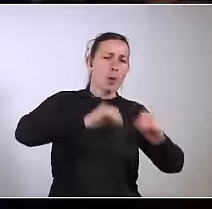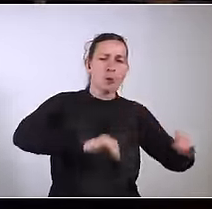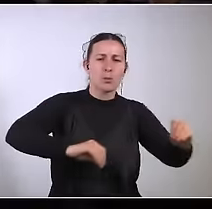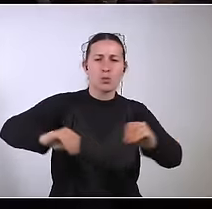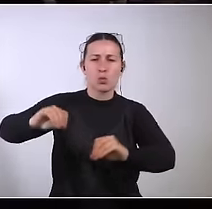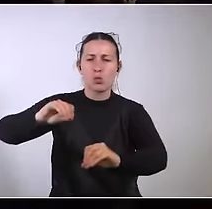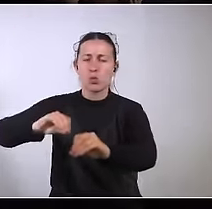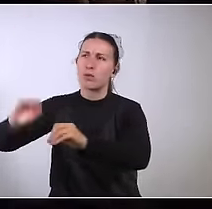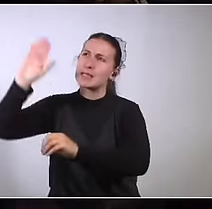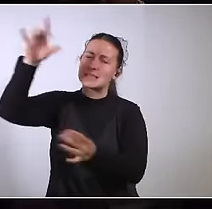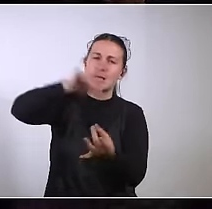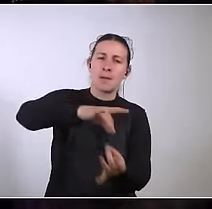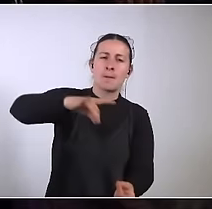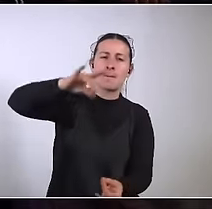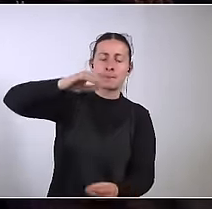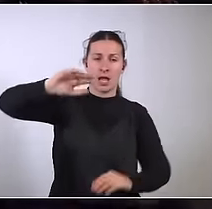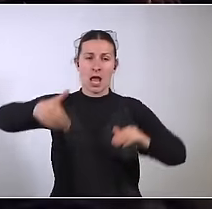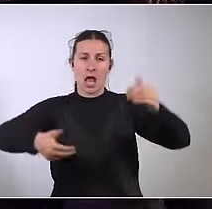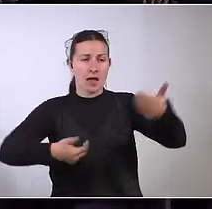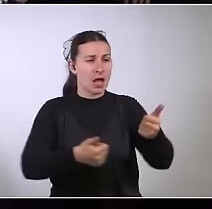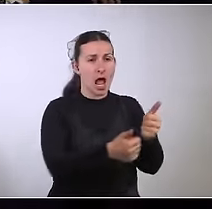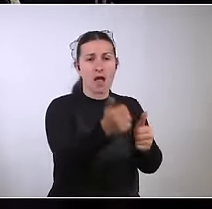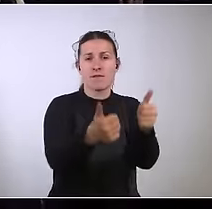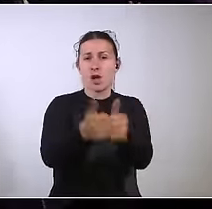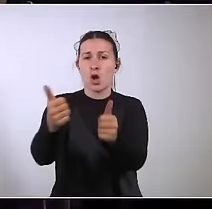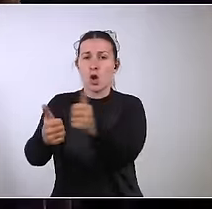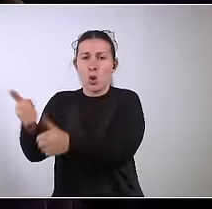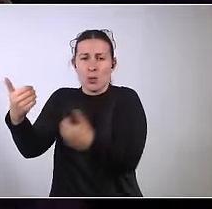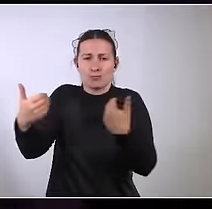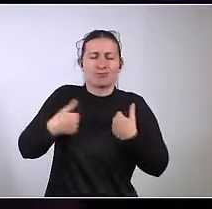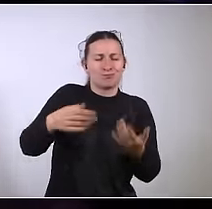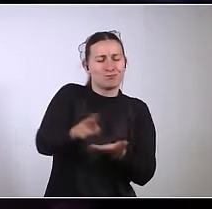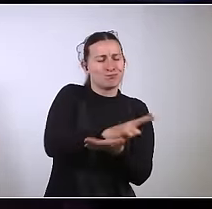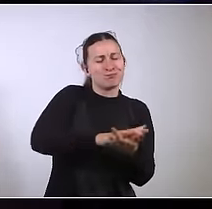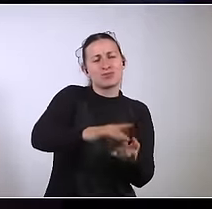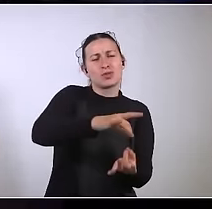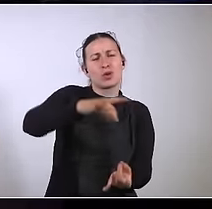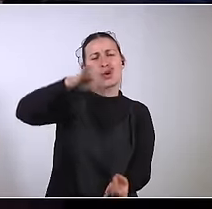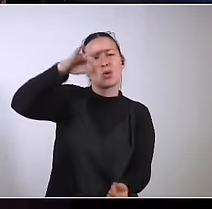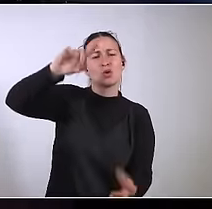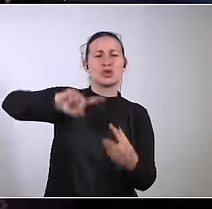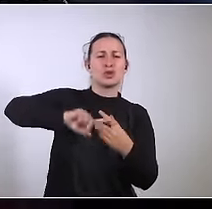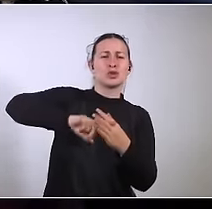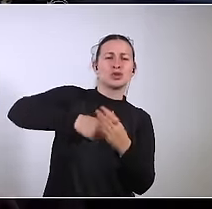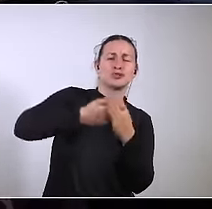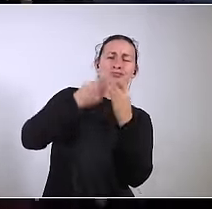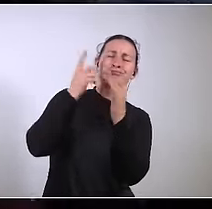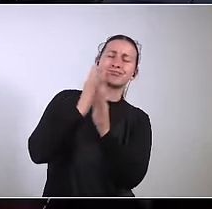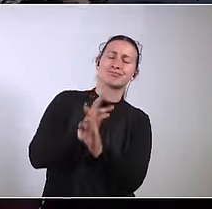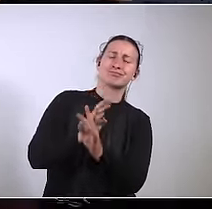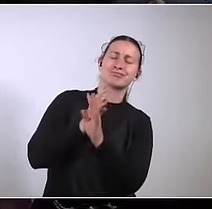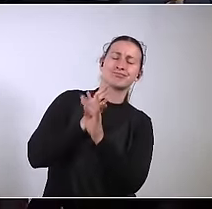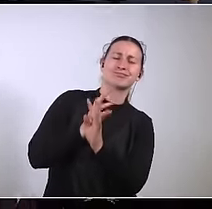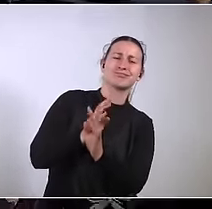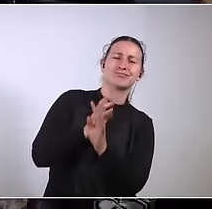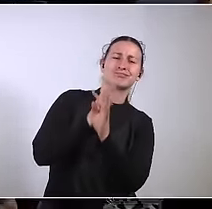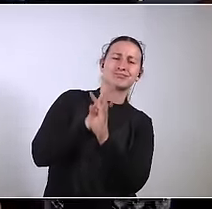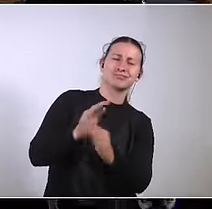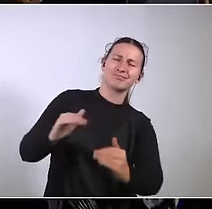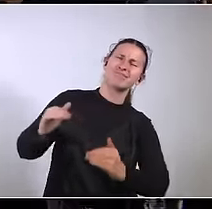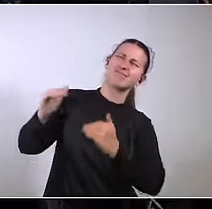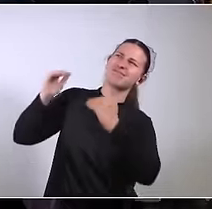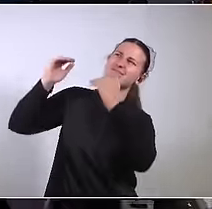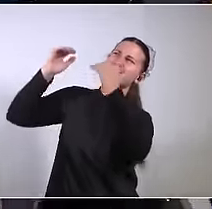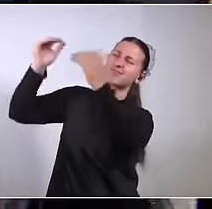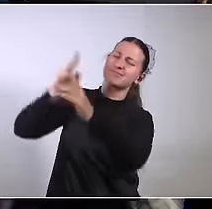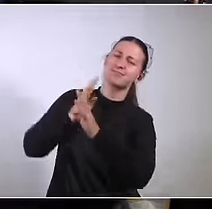so I invite everyone that has the Holy Ghost to begin to open up your mouth and let the